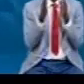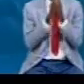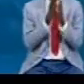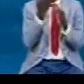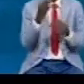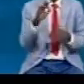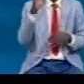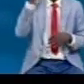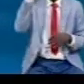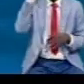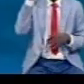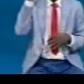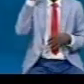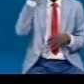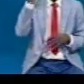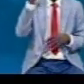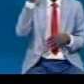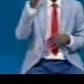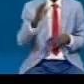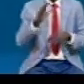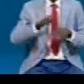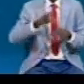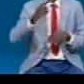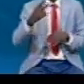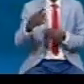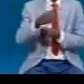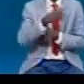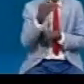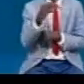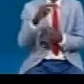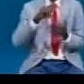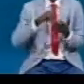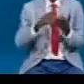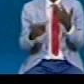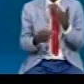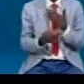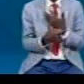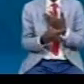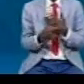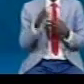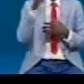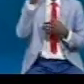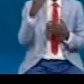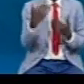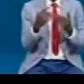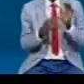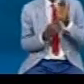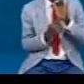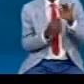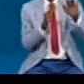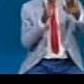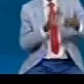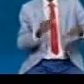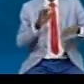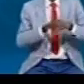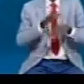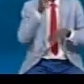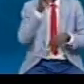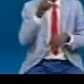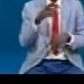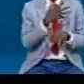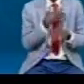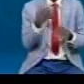of the crusade, and God had mercy on her and took away